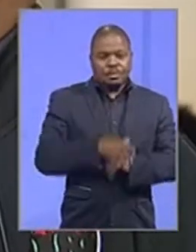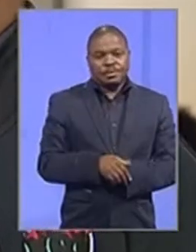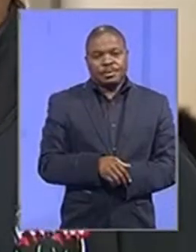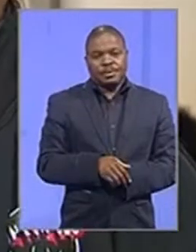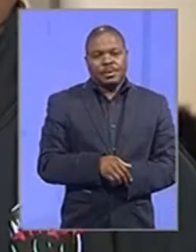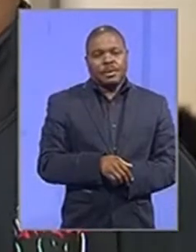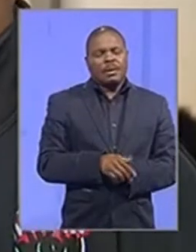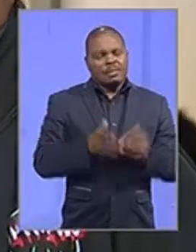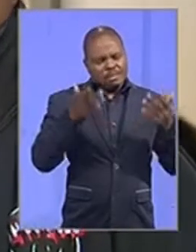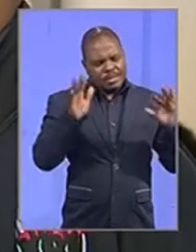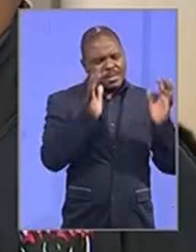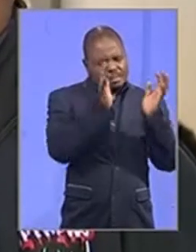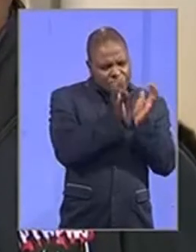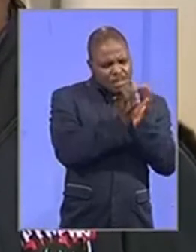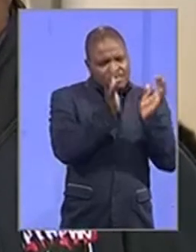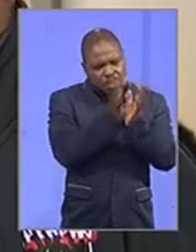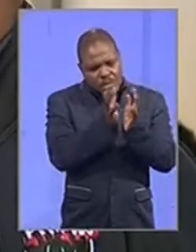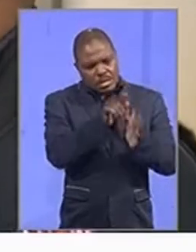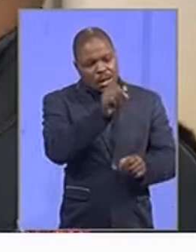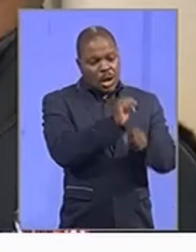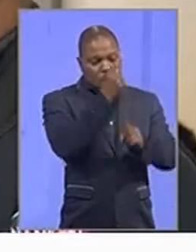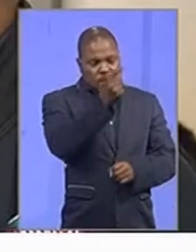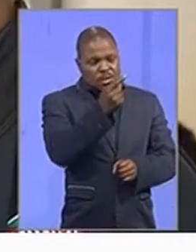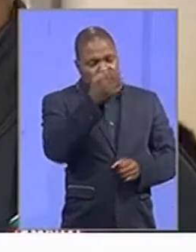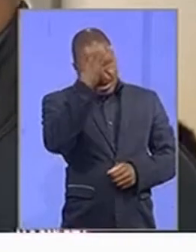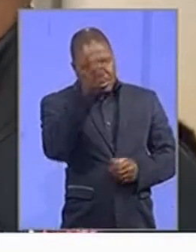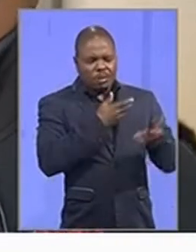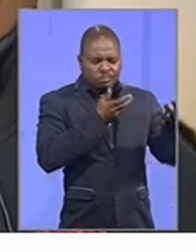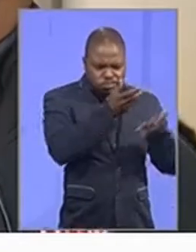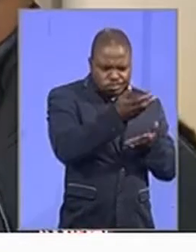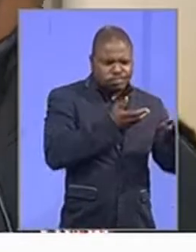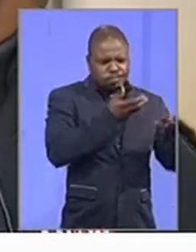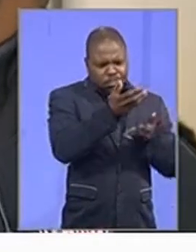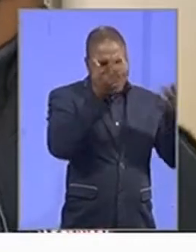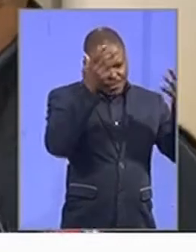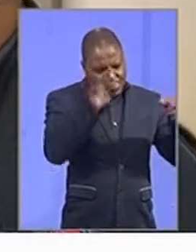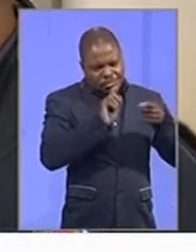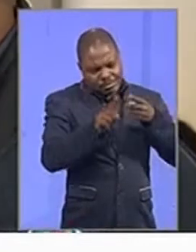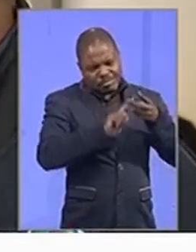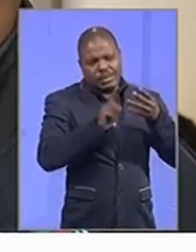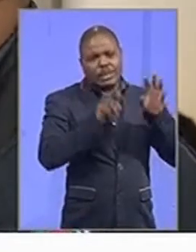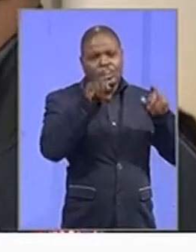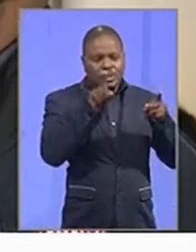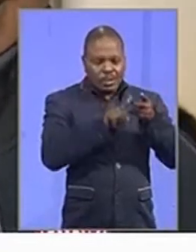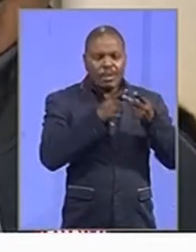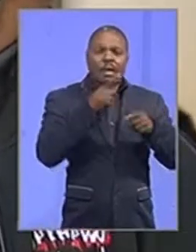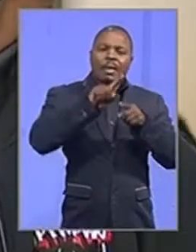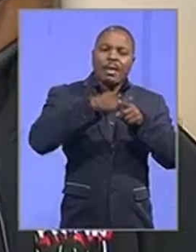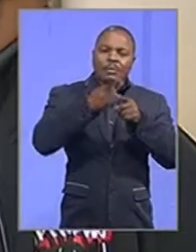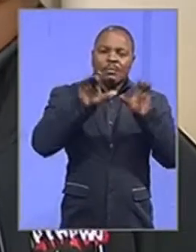we've raised to the government of Gauteng, in a several meeting we've raised even in cabinet